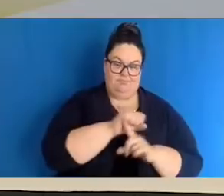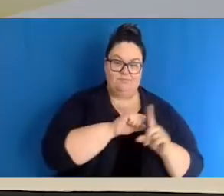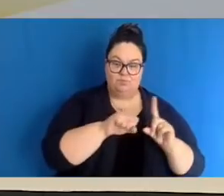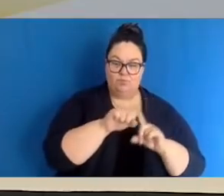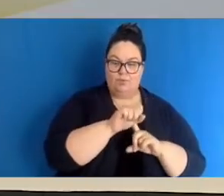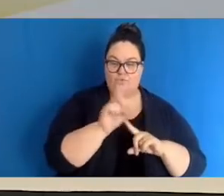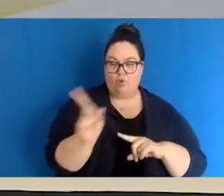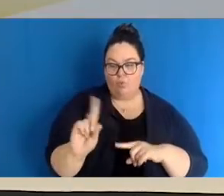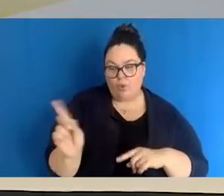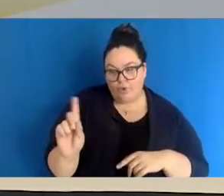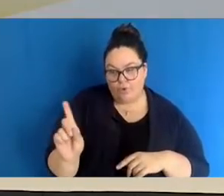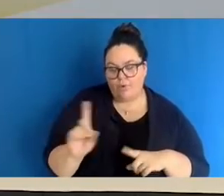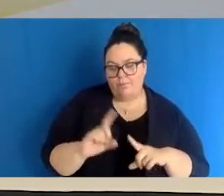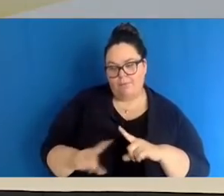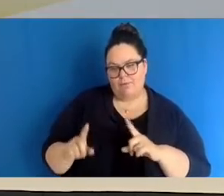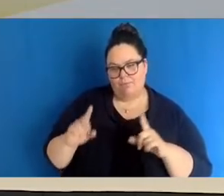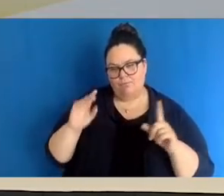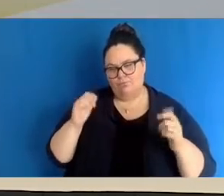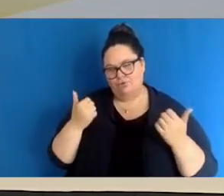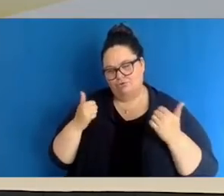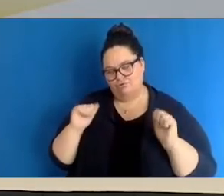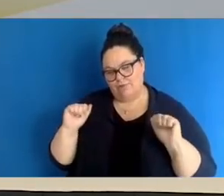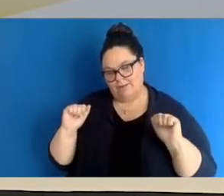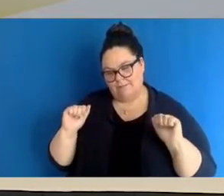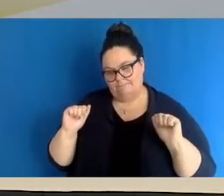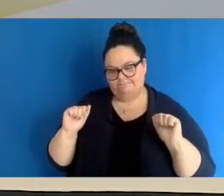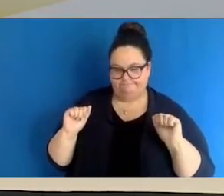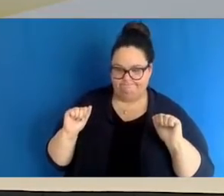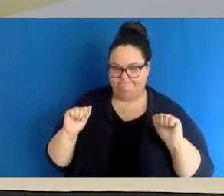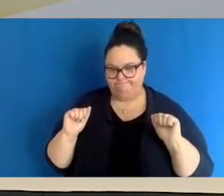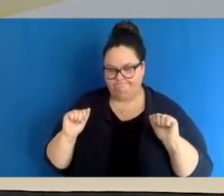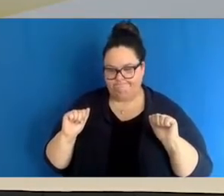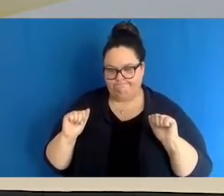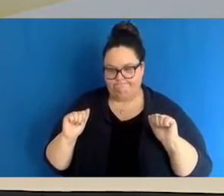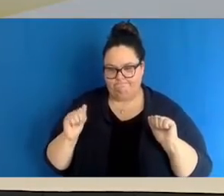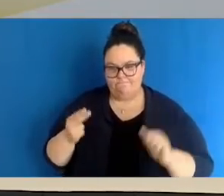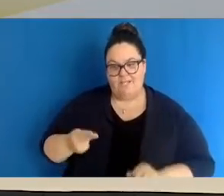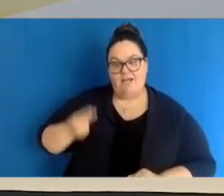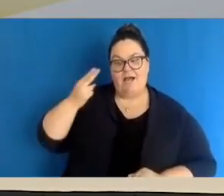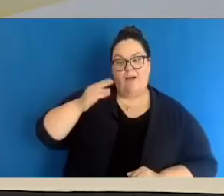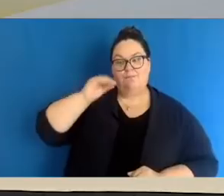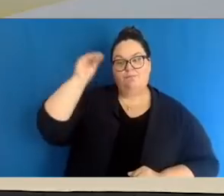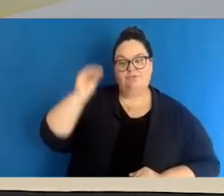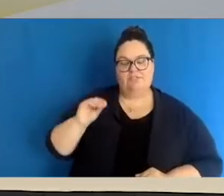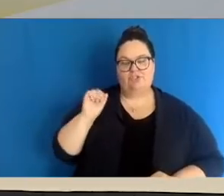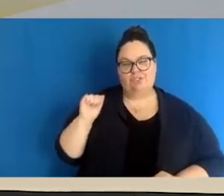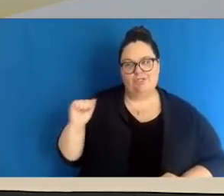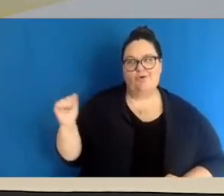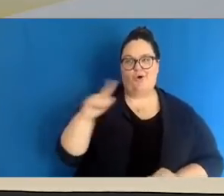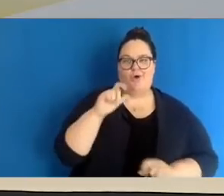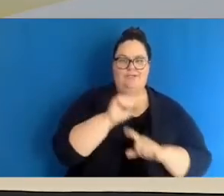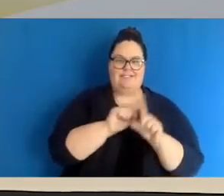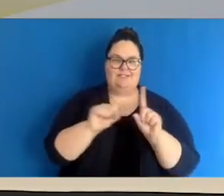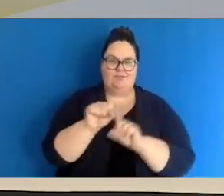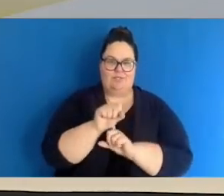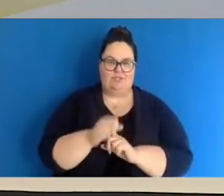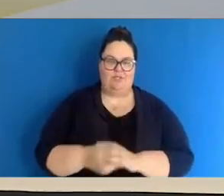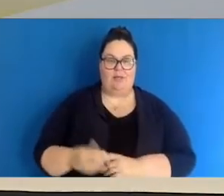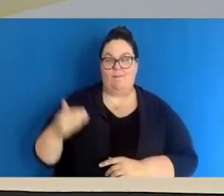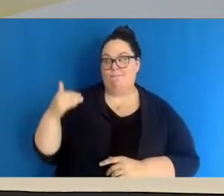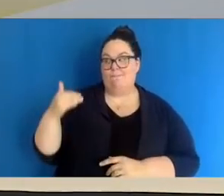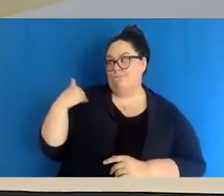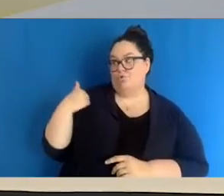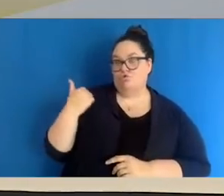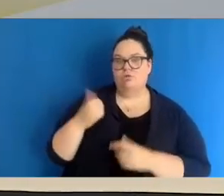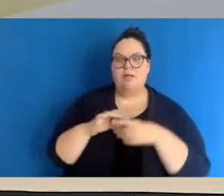but we're working on trying to get the highest rates in all the settings. And I think, and the minister can speak to